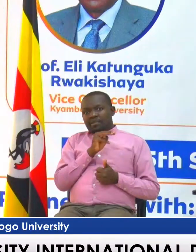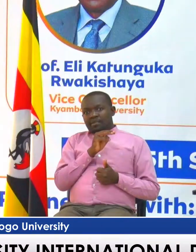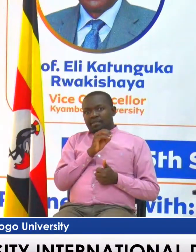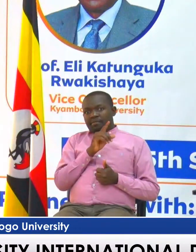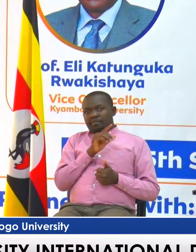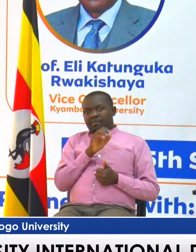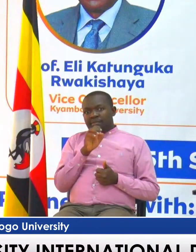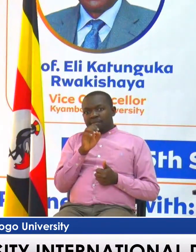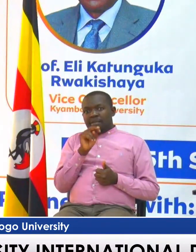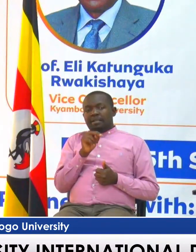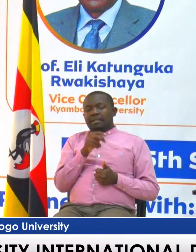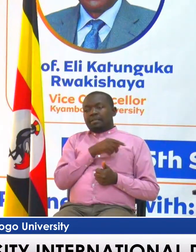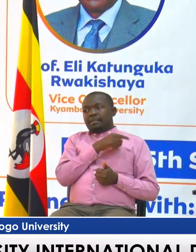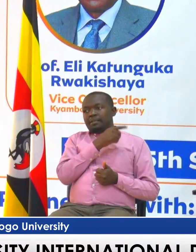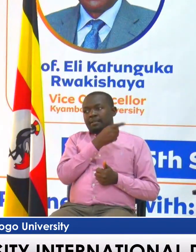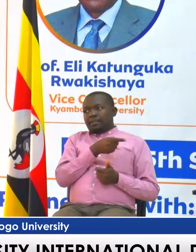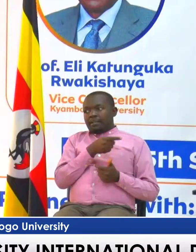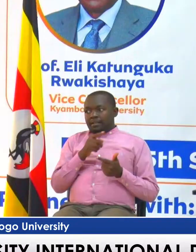Maureen, and then there is